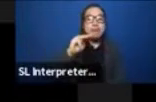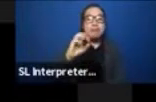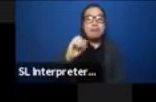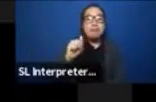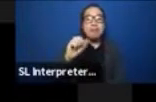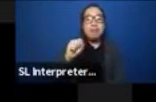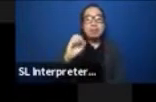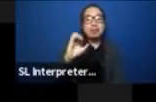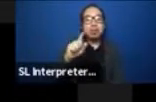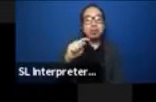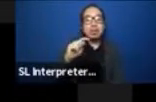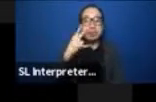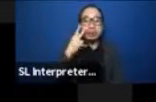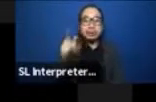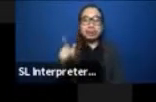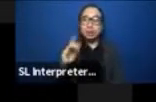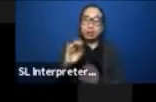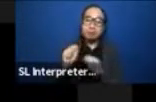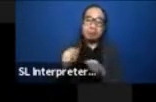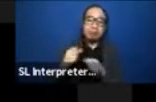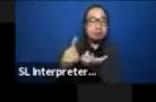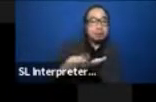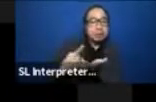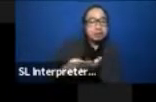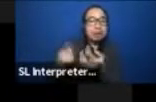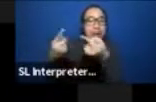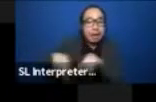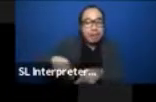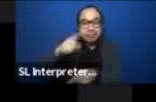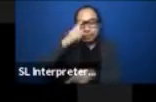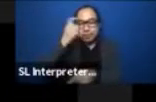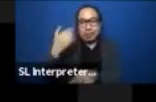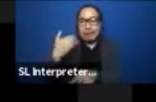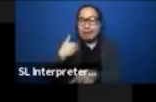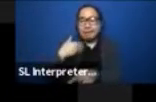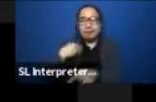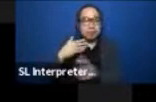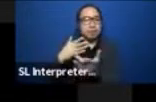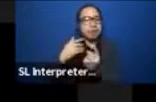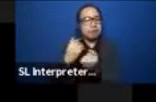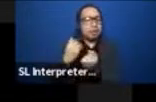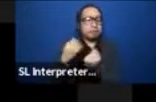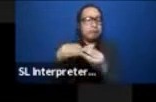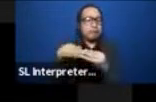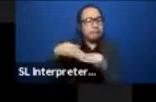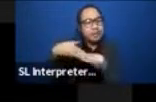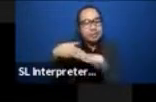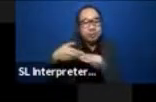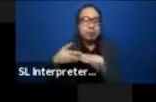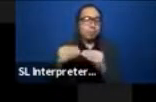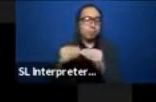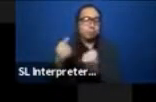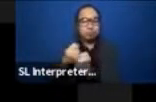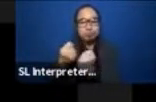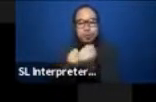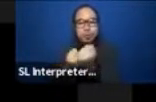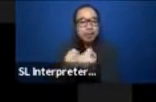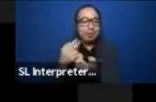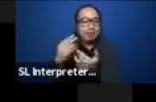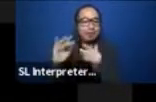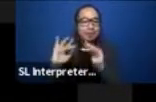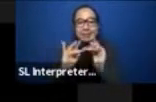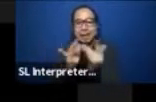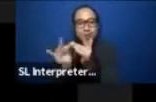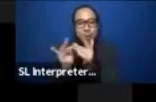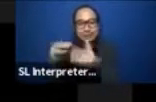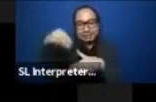where conversations can happen because there's more agency in choosing friends. There are more solidarities and care networks that are built within this.